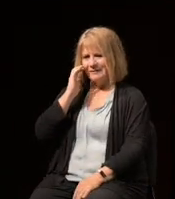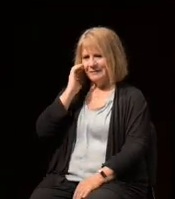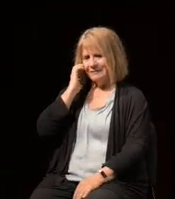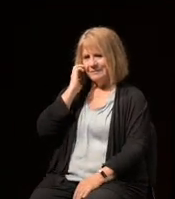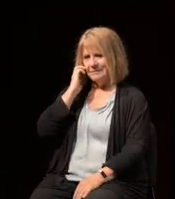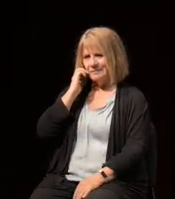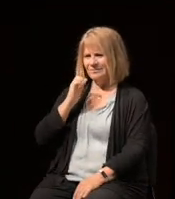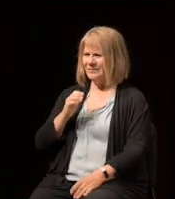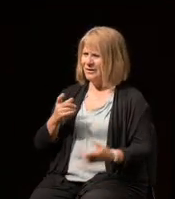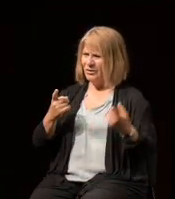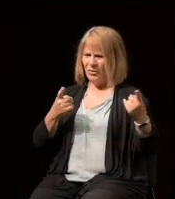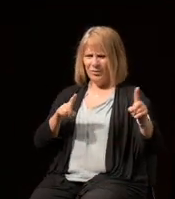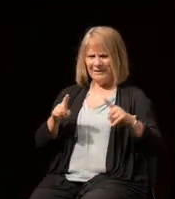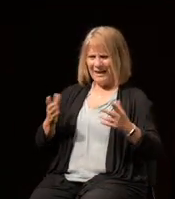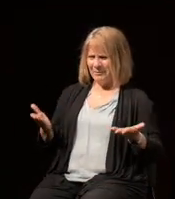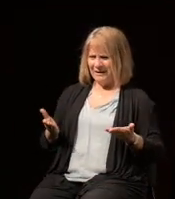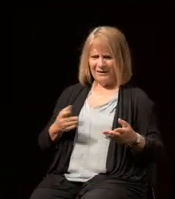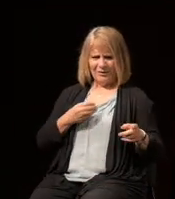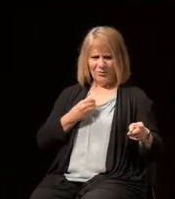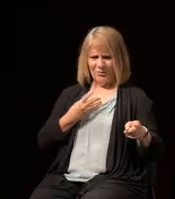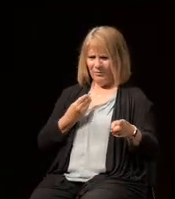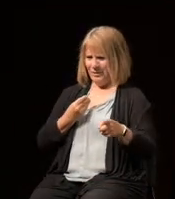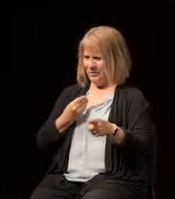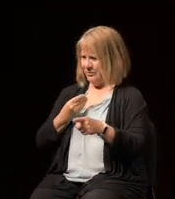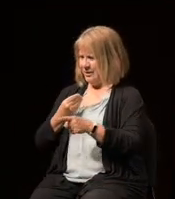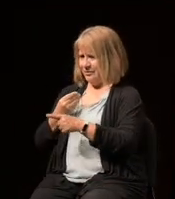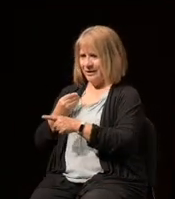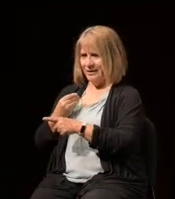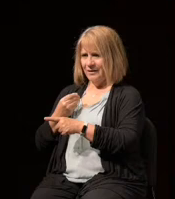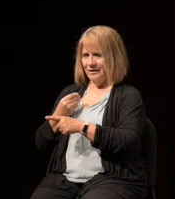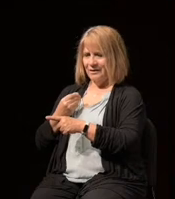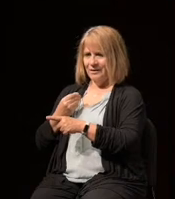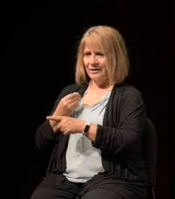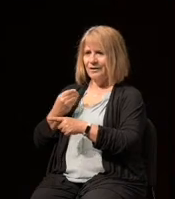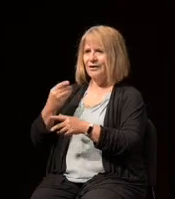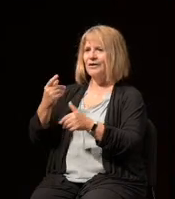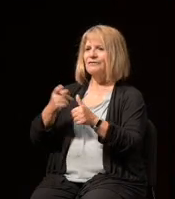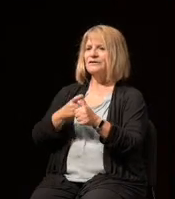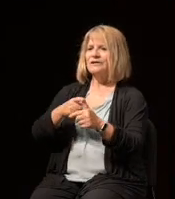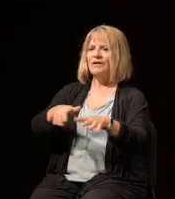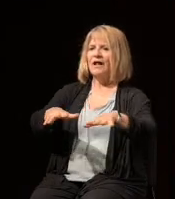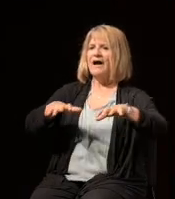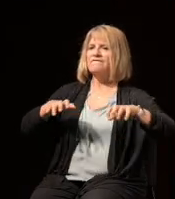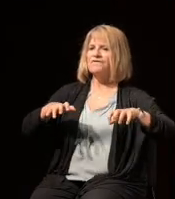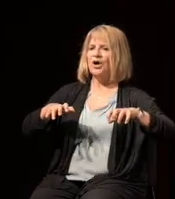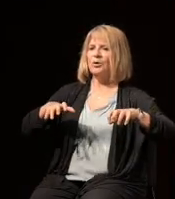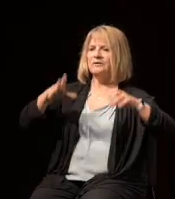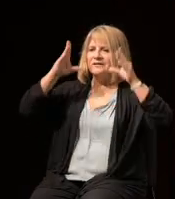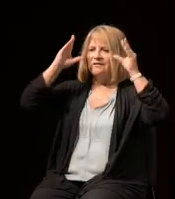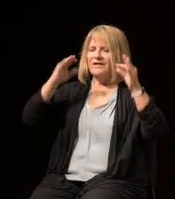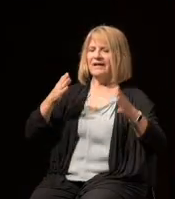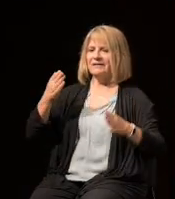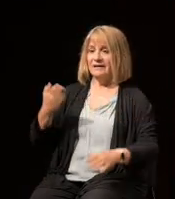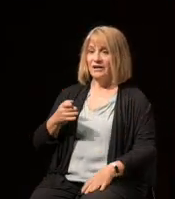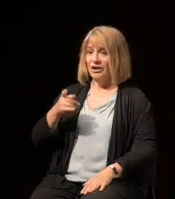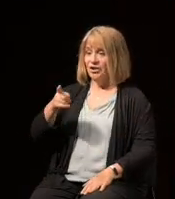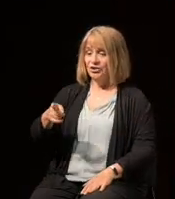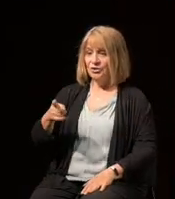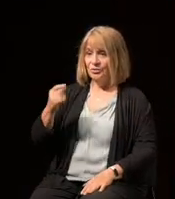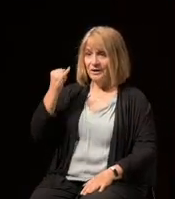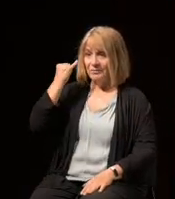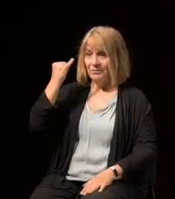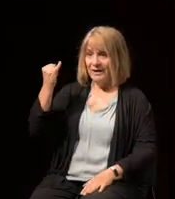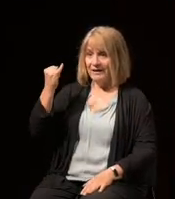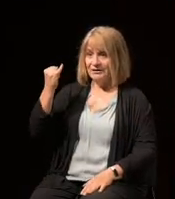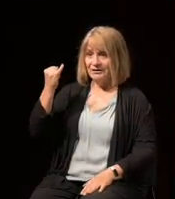What's happening here? Well, first of all, I froze faculty hiring. You would have thought that I cooked the rabbit in